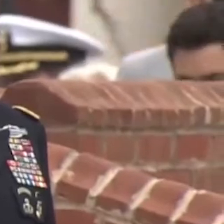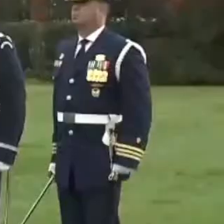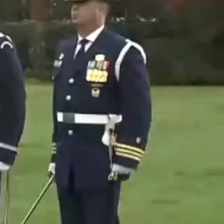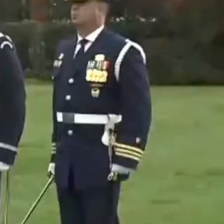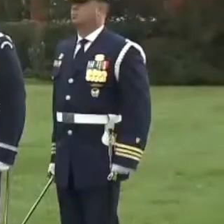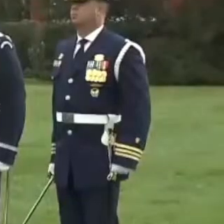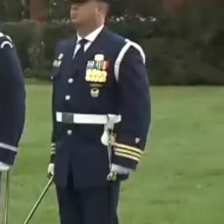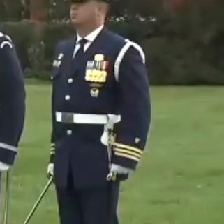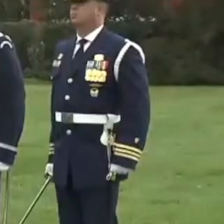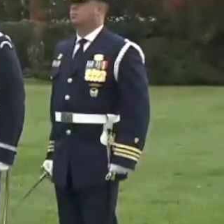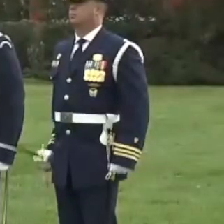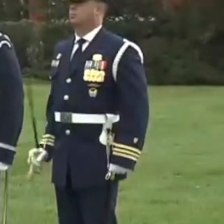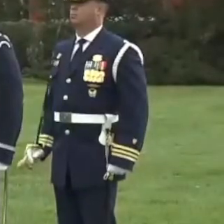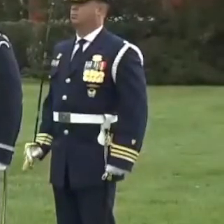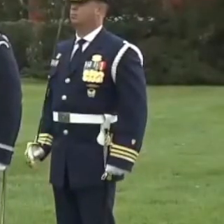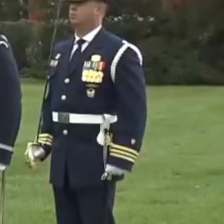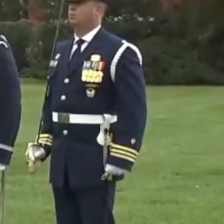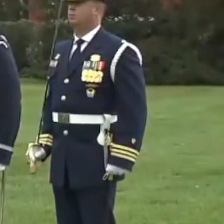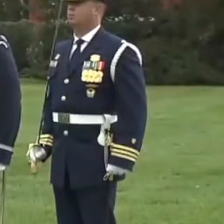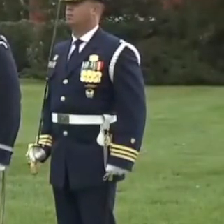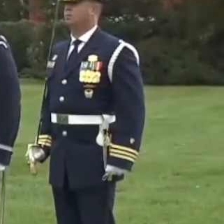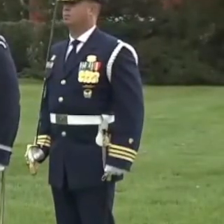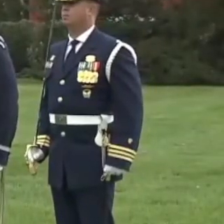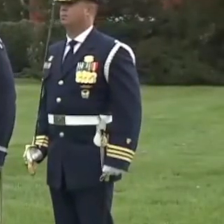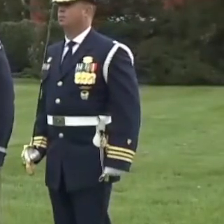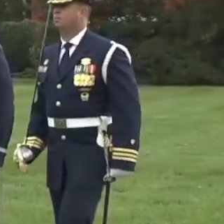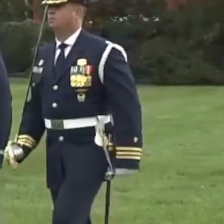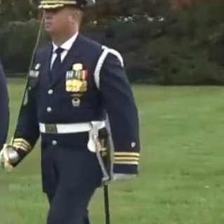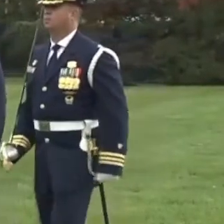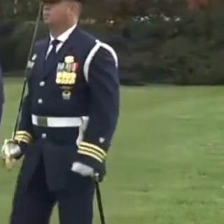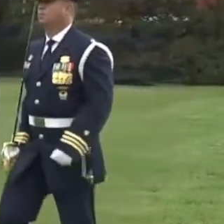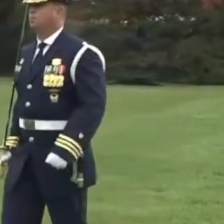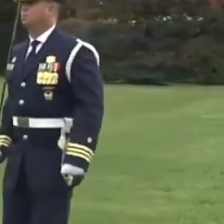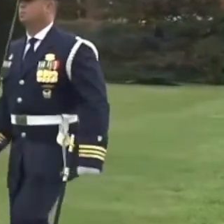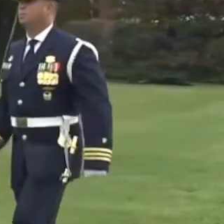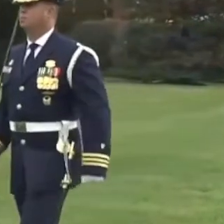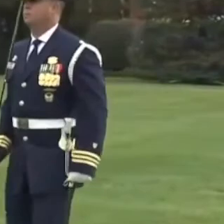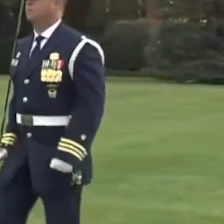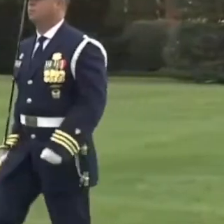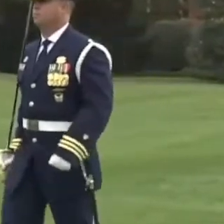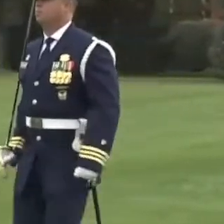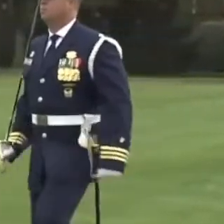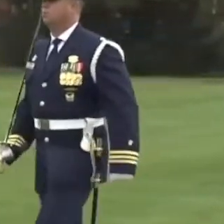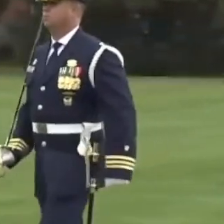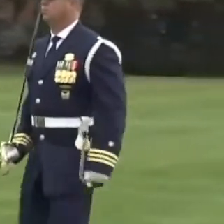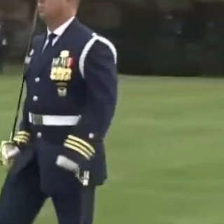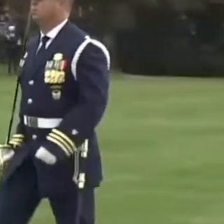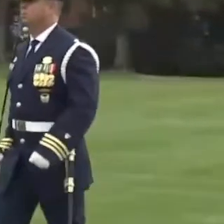Stop. Forward.